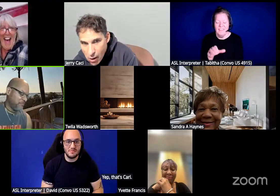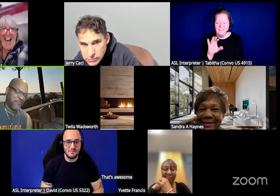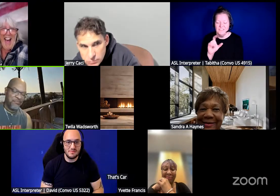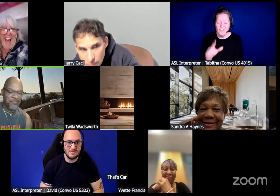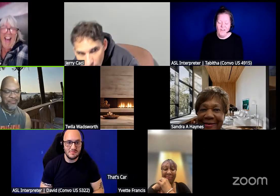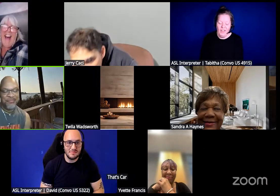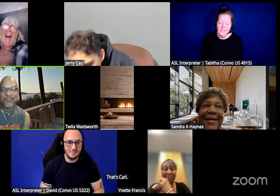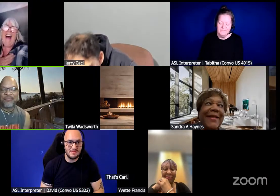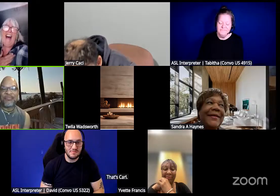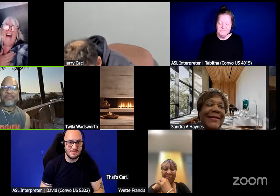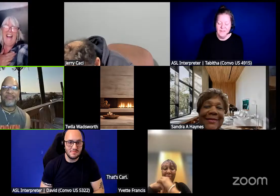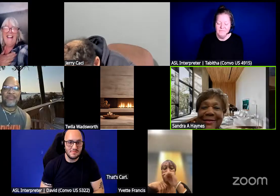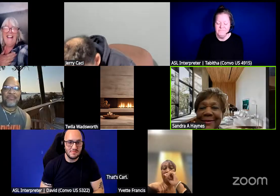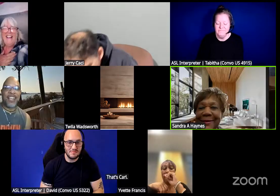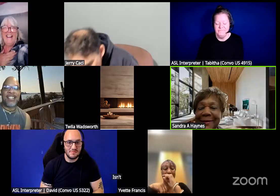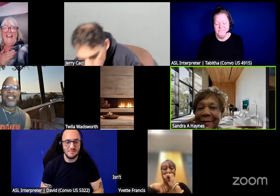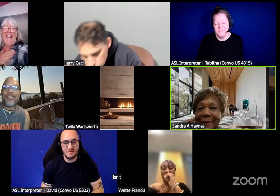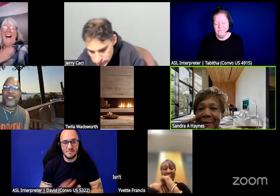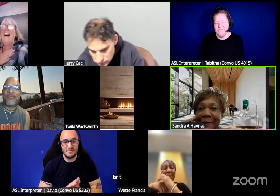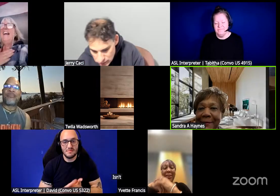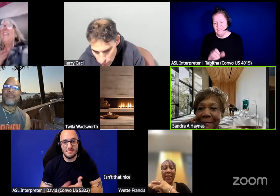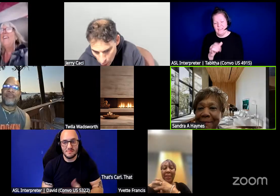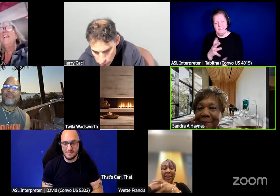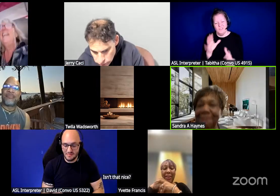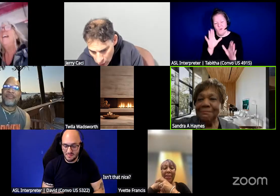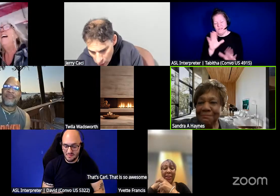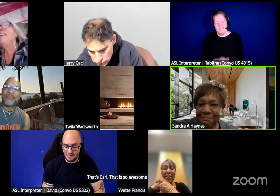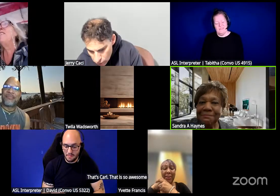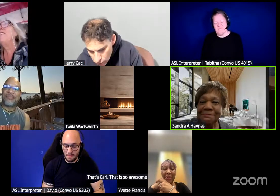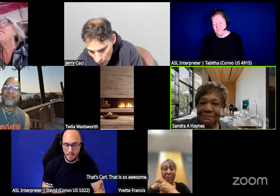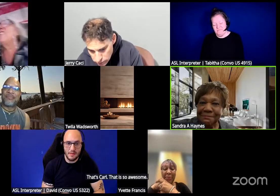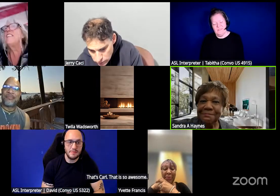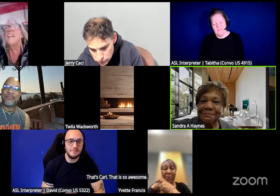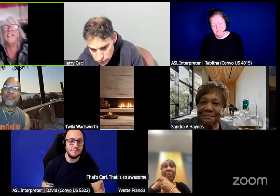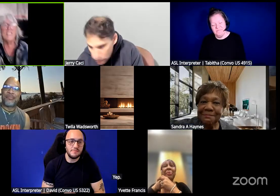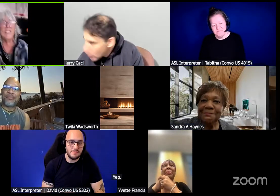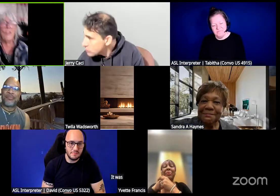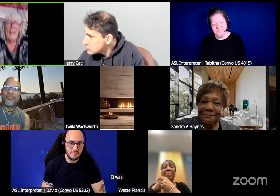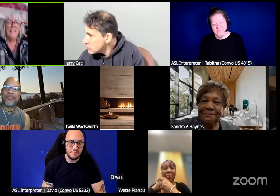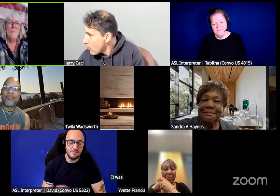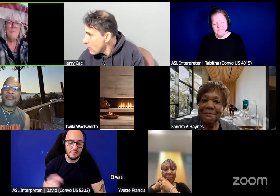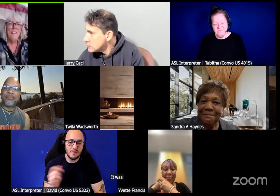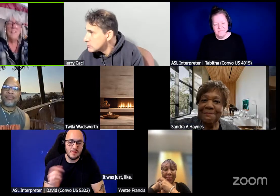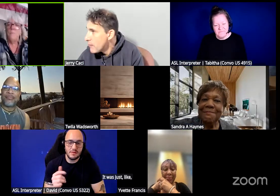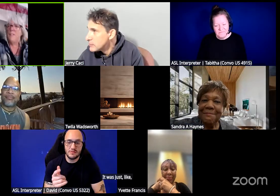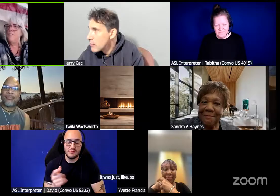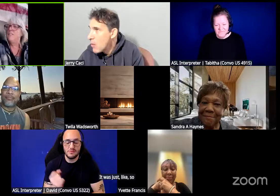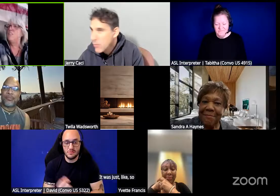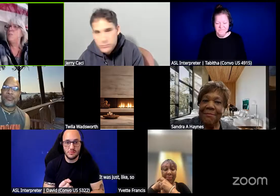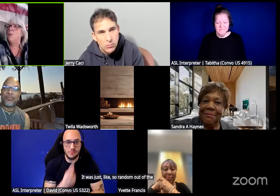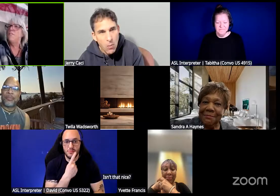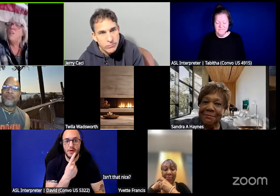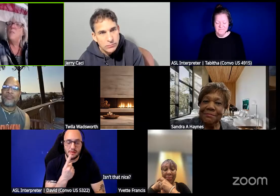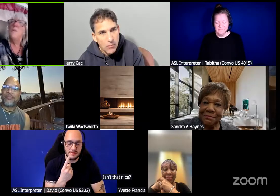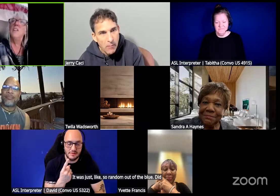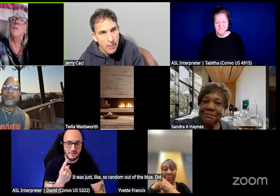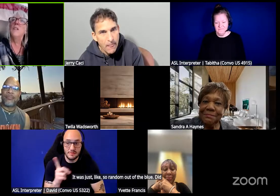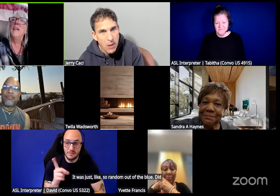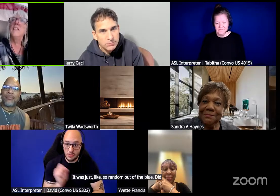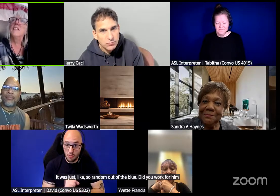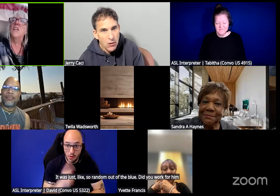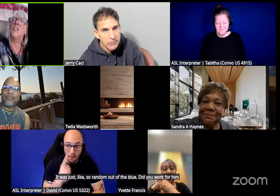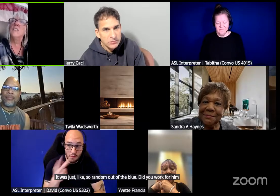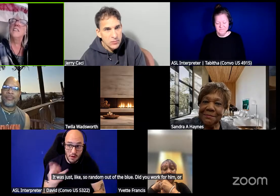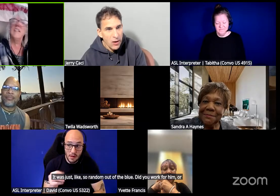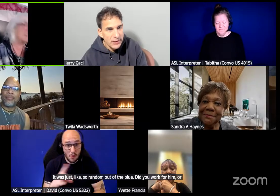awesome. Isn't that nice? That is so awesome. I know. It was just like so random out of the blue. Did you work for him or are